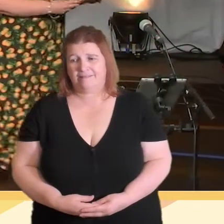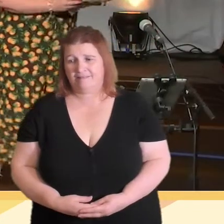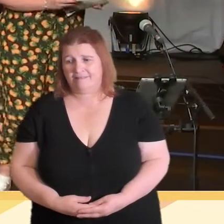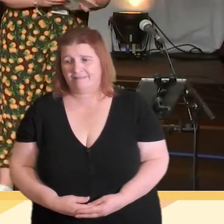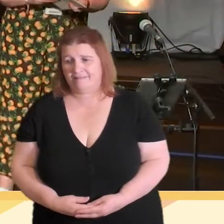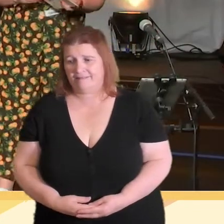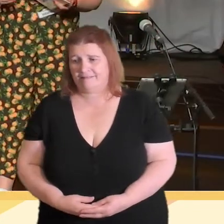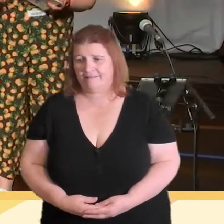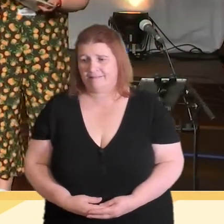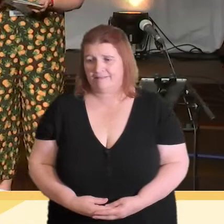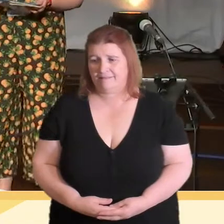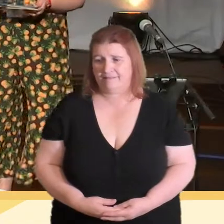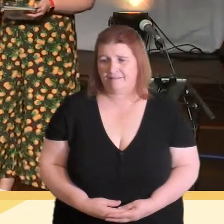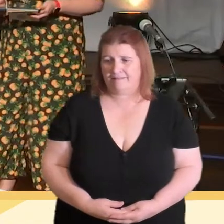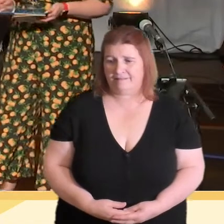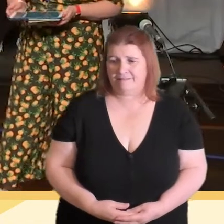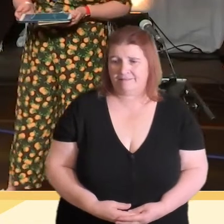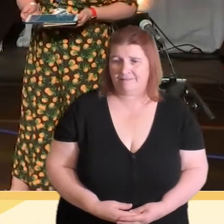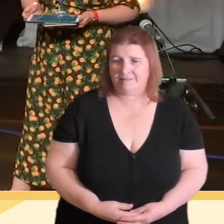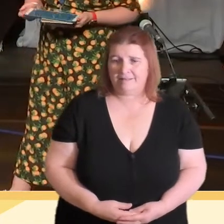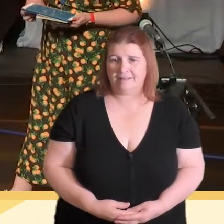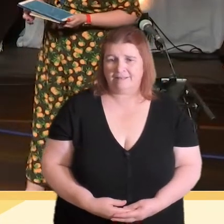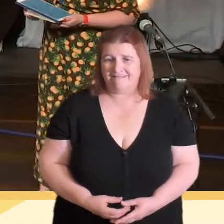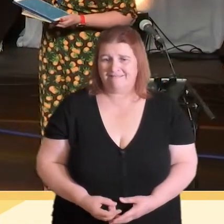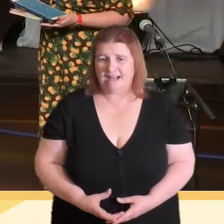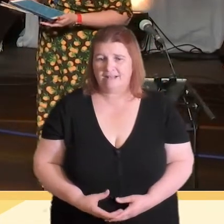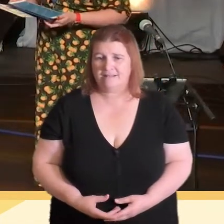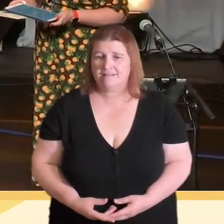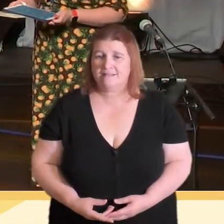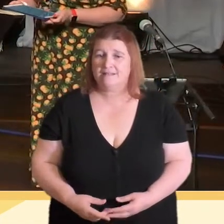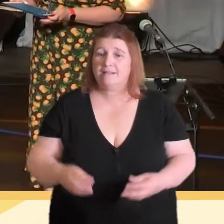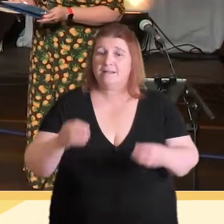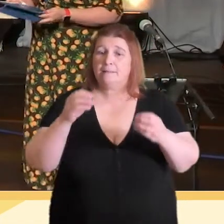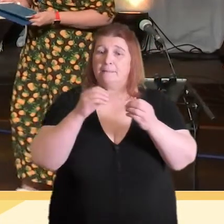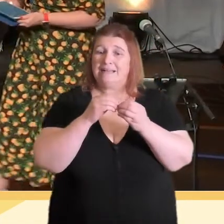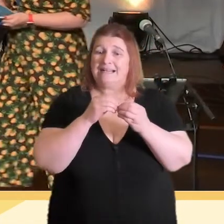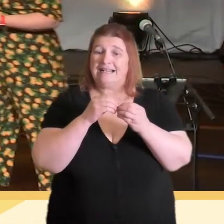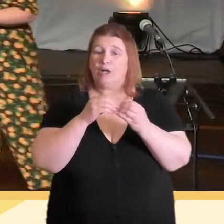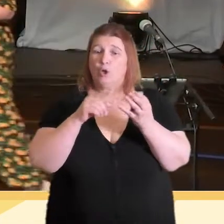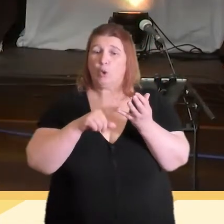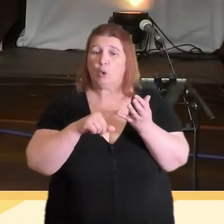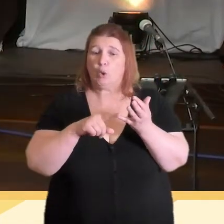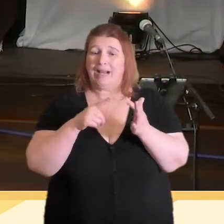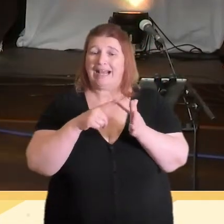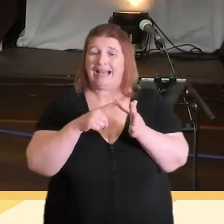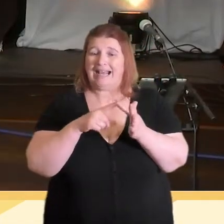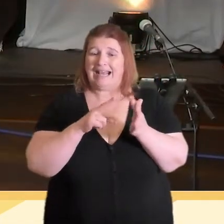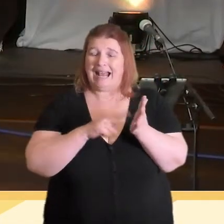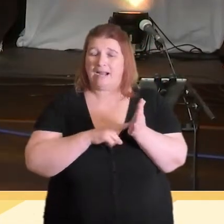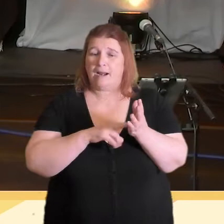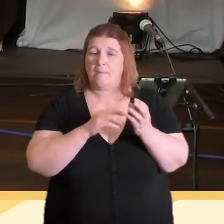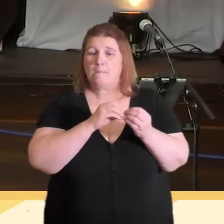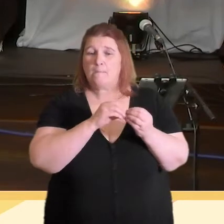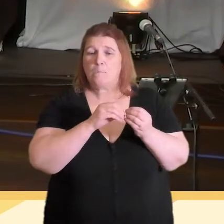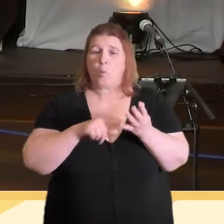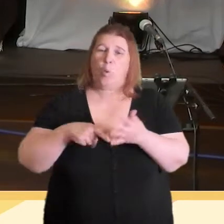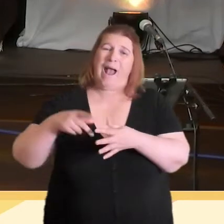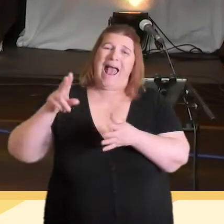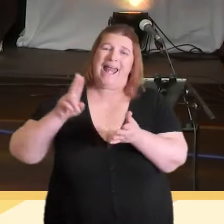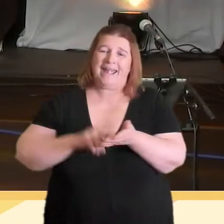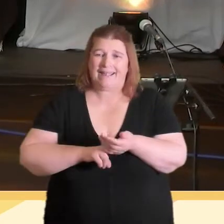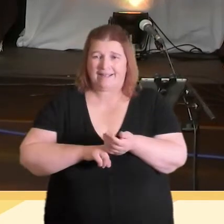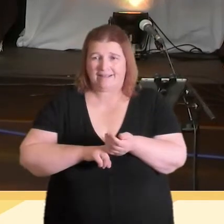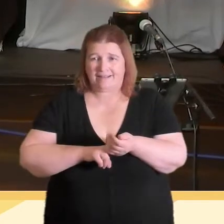So BUEN stands for the Baptist Union Environment Network. Fantastic. And Joe just told me earlier that he is a